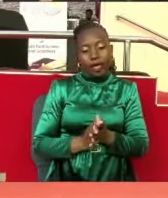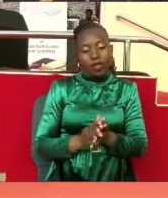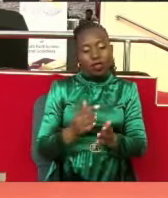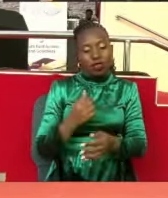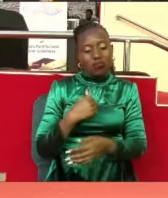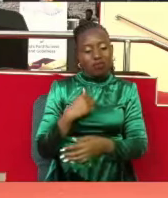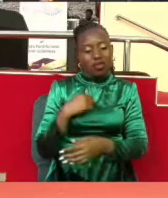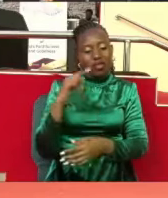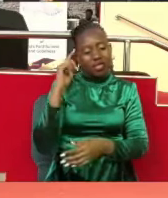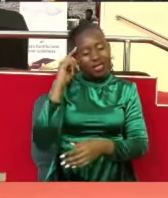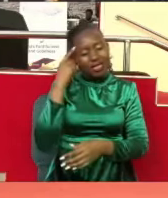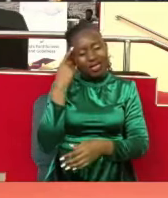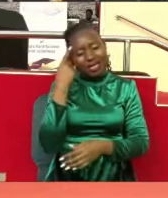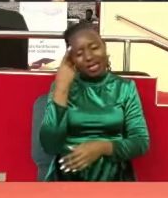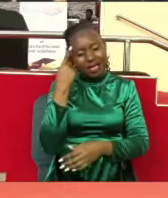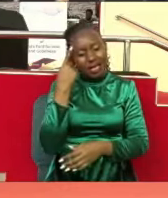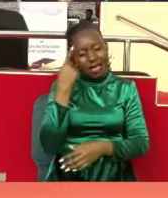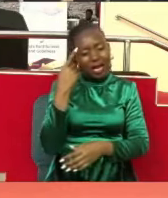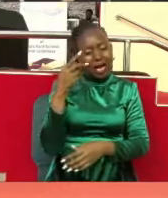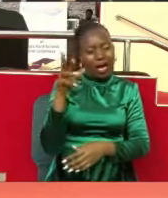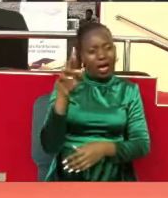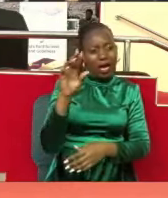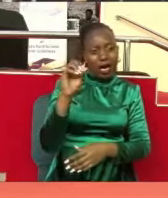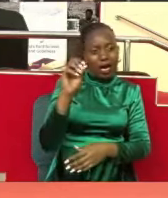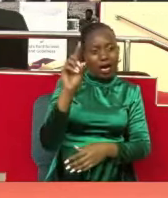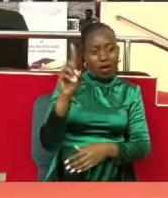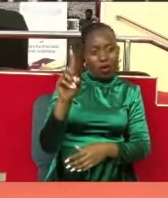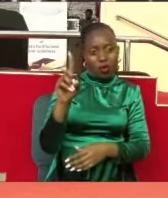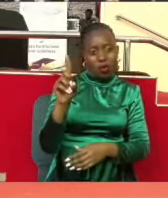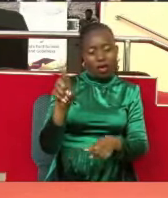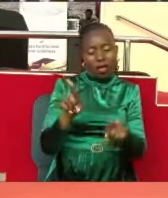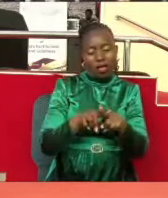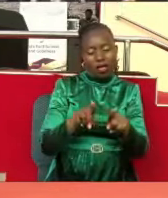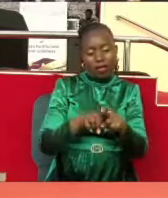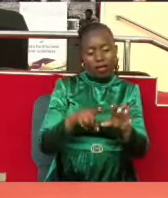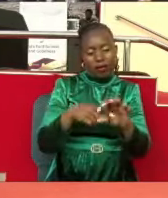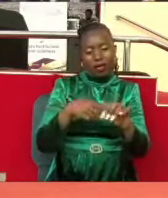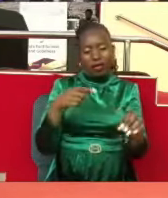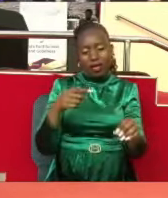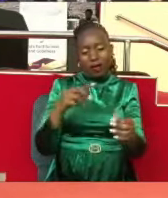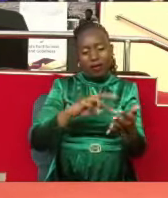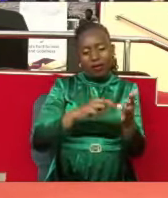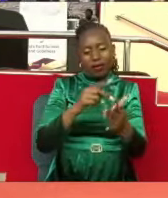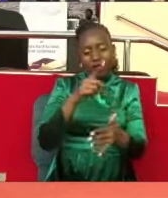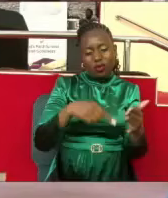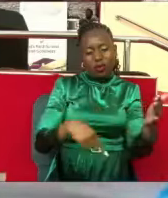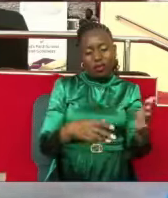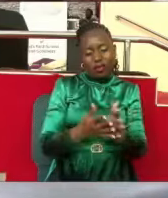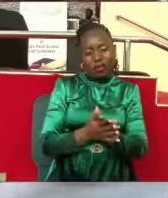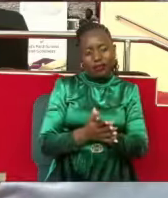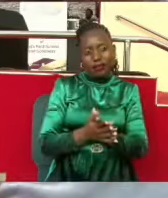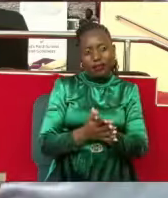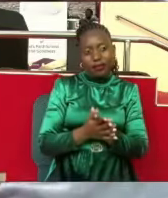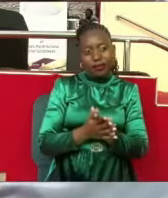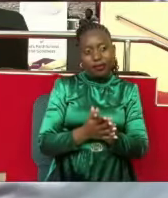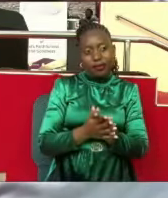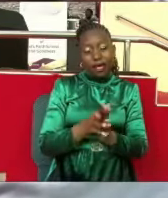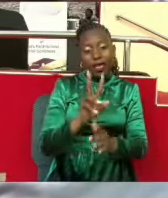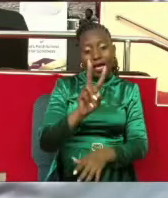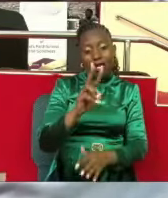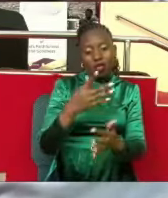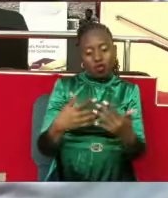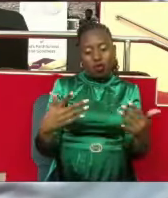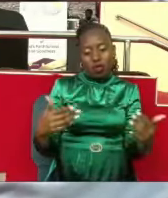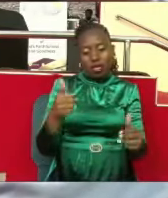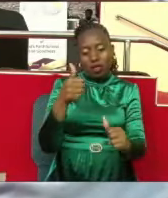what's a rod and what's a staff? Nilikuwa nafikiria gongo na fimbo ni nini? Now these were two tools. Hizi zilikuwa ni vifaa viwili. That was